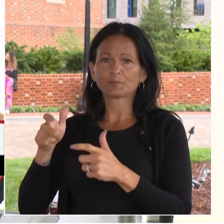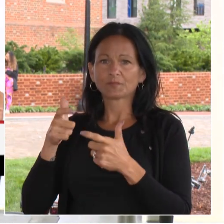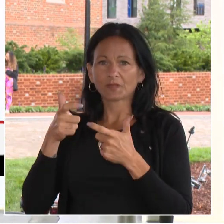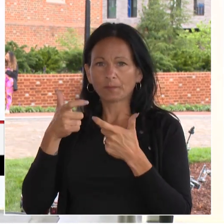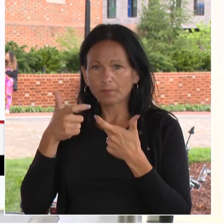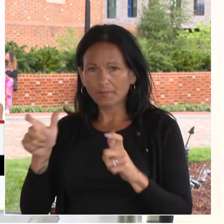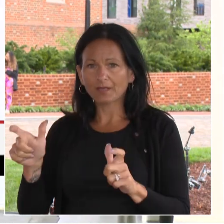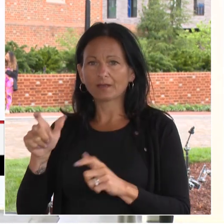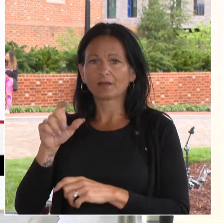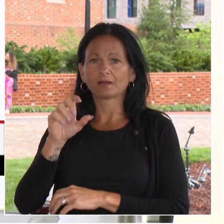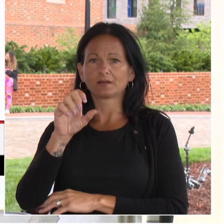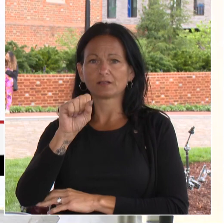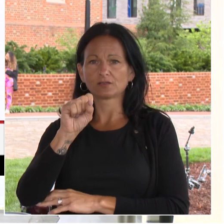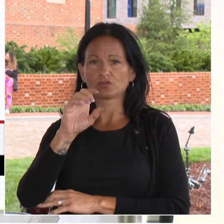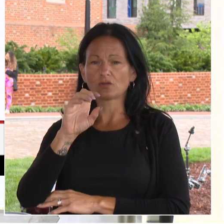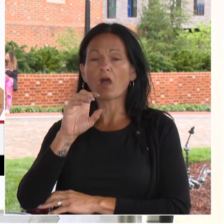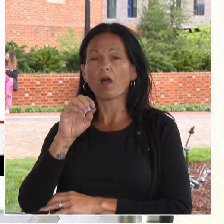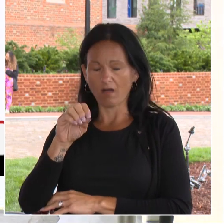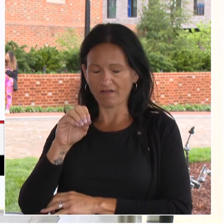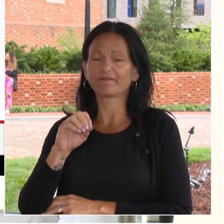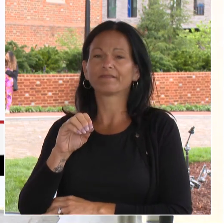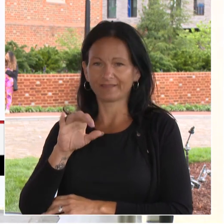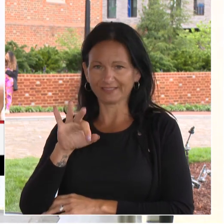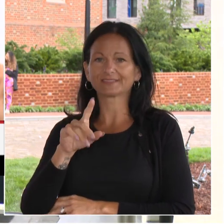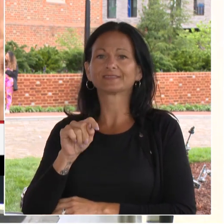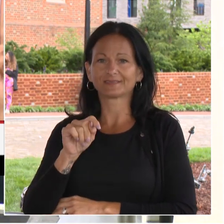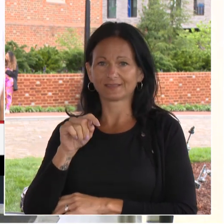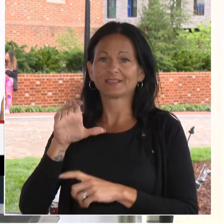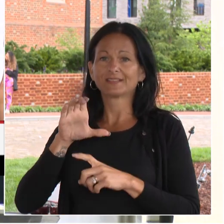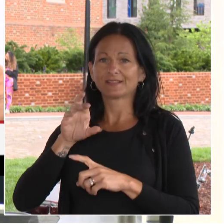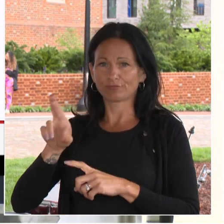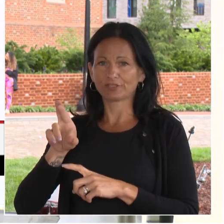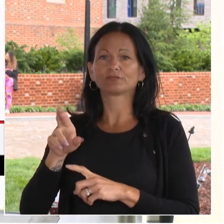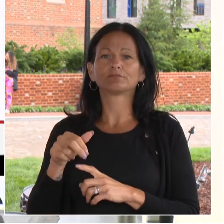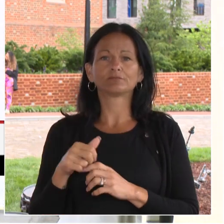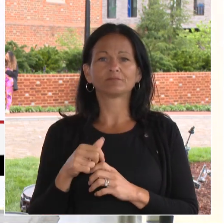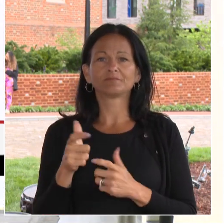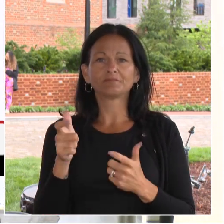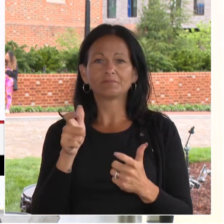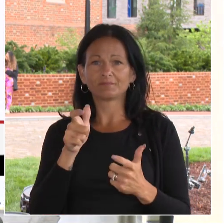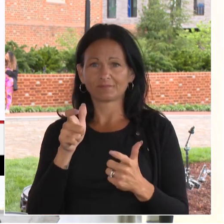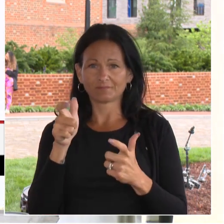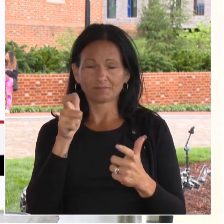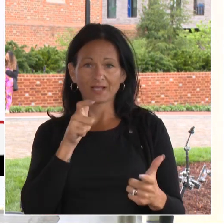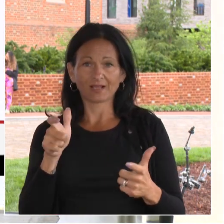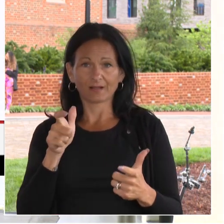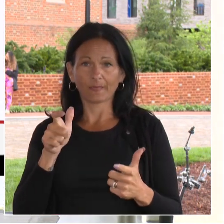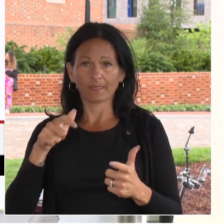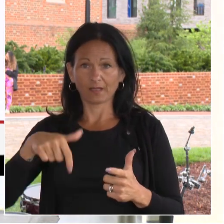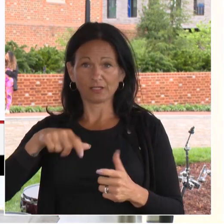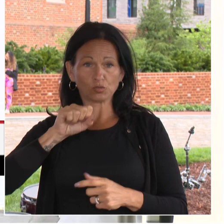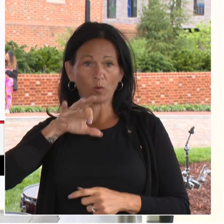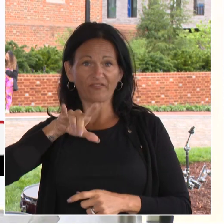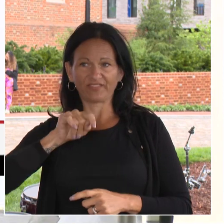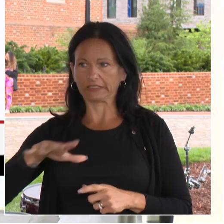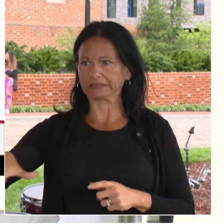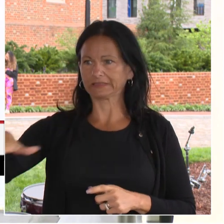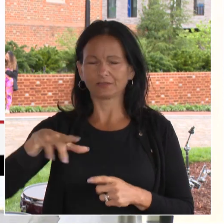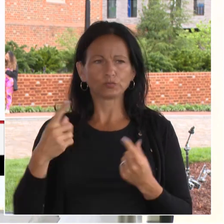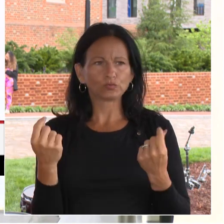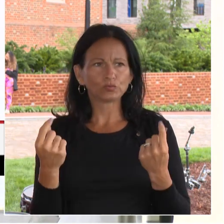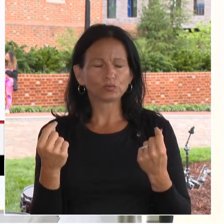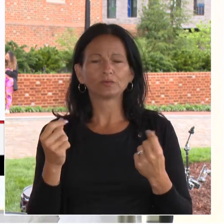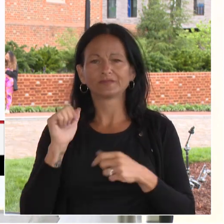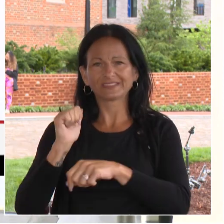first LEED Gold neighborhood in the DC area and only the second in the country. How we moved 75-foot